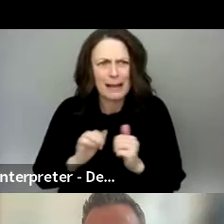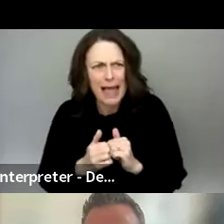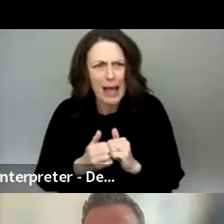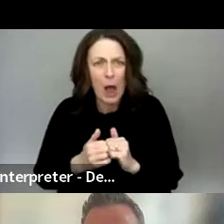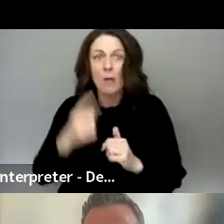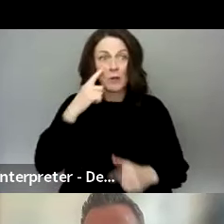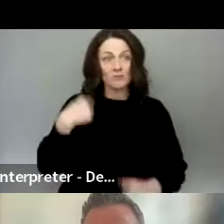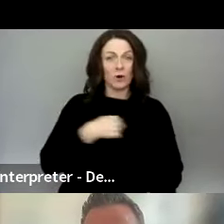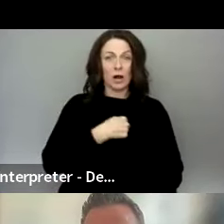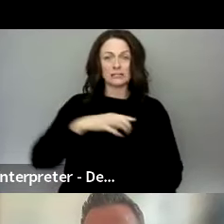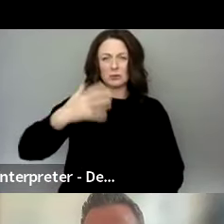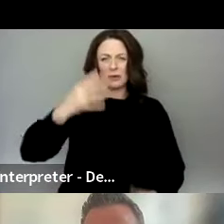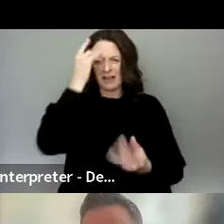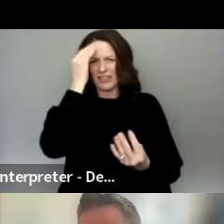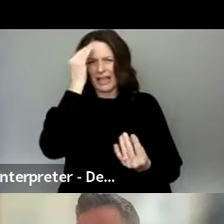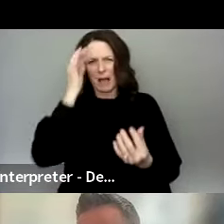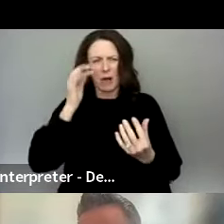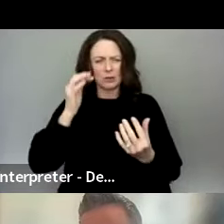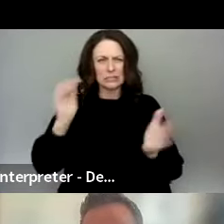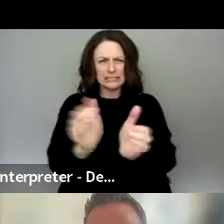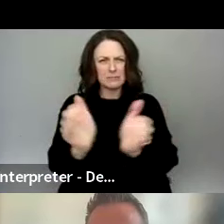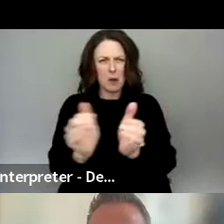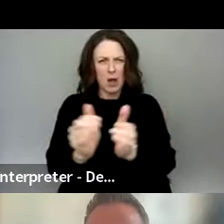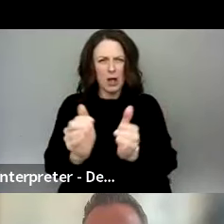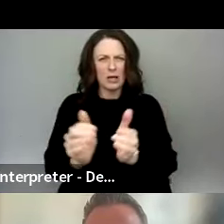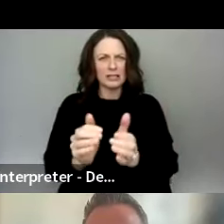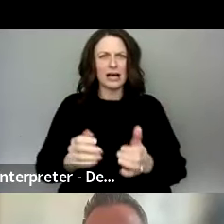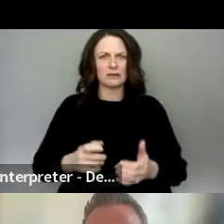for us to kind of think about what can these small events do.